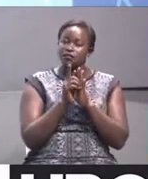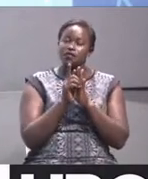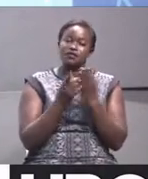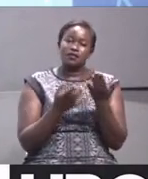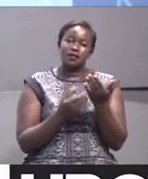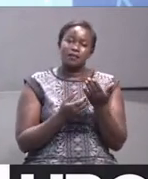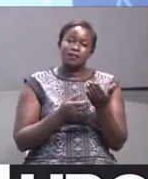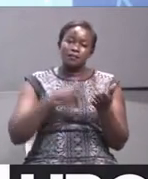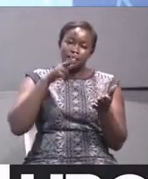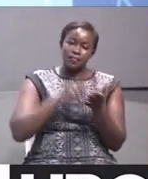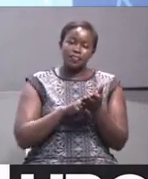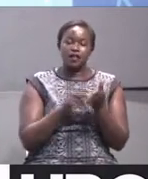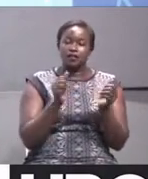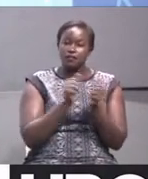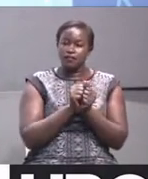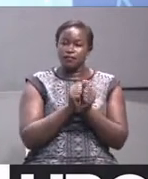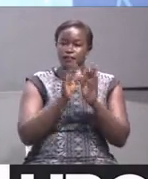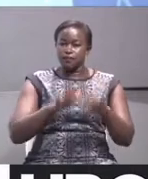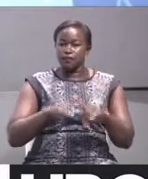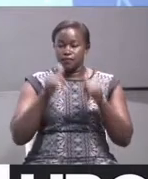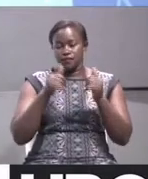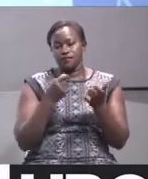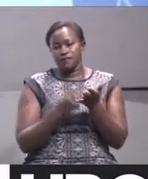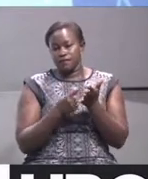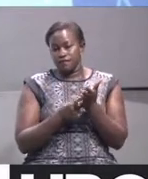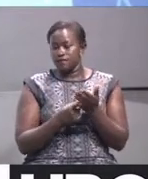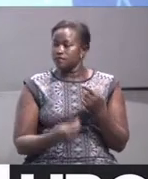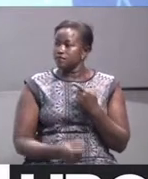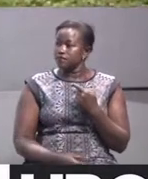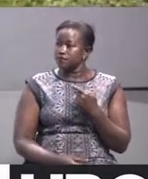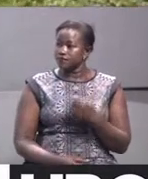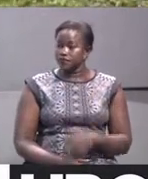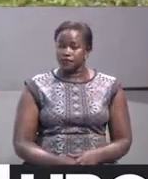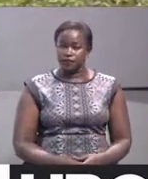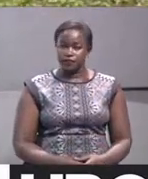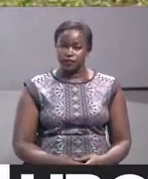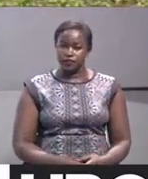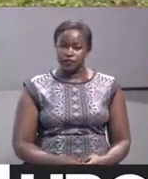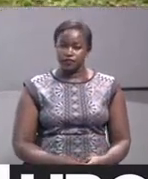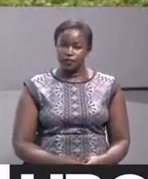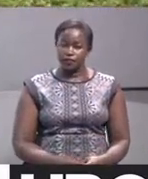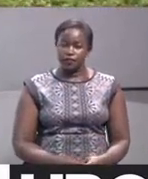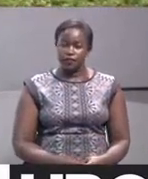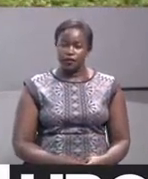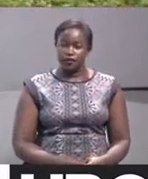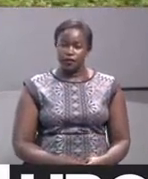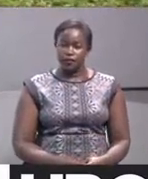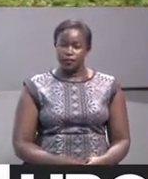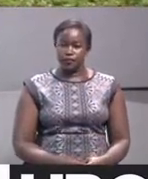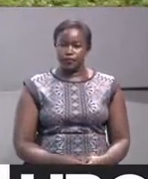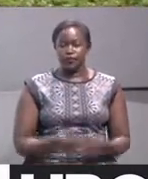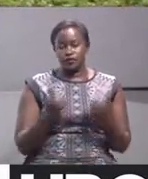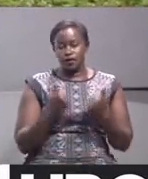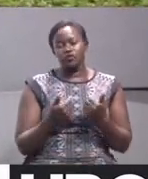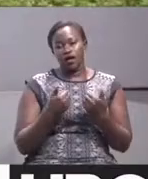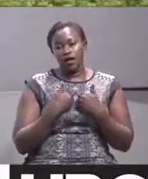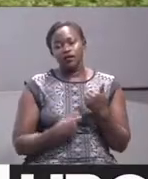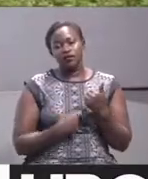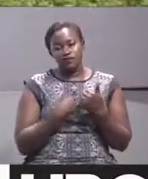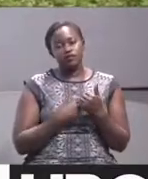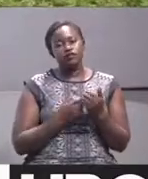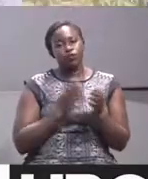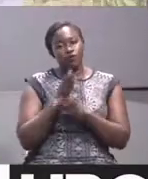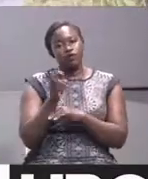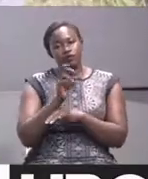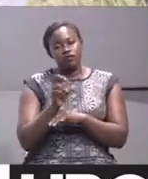approved by the 10th Parliament of Uganda. Parliamentary Oversight visit is the second